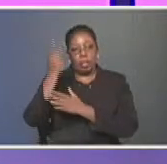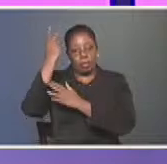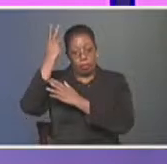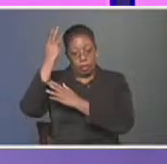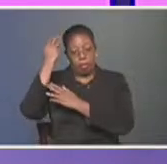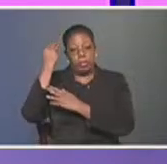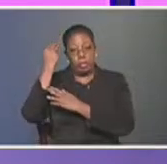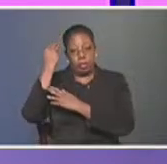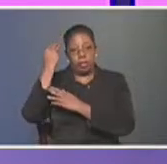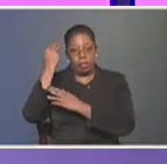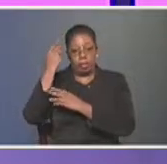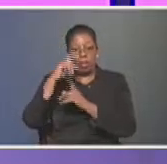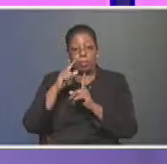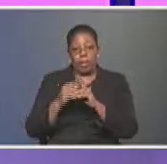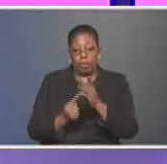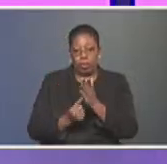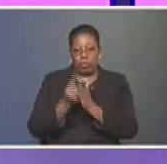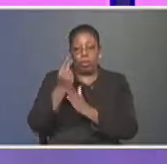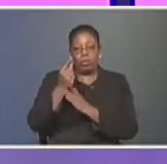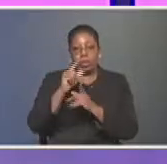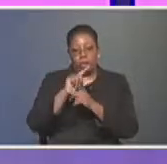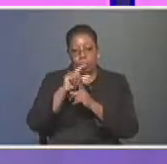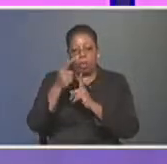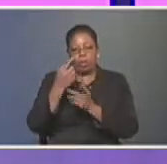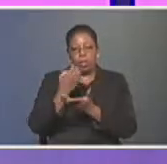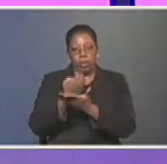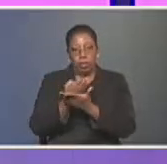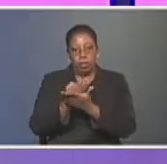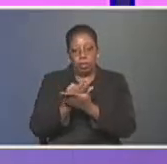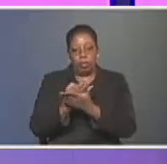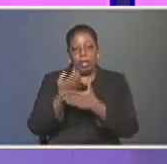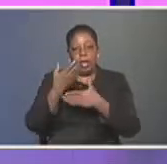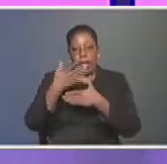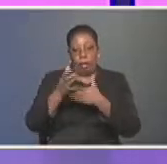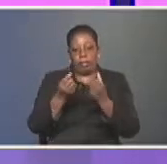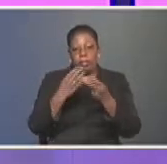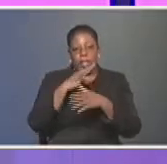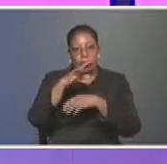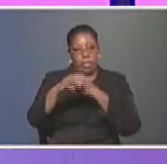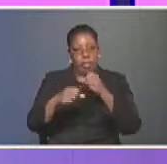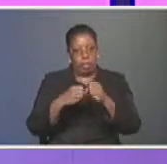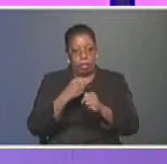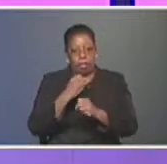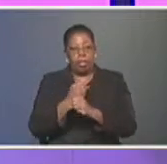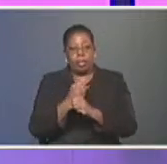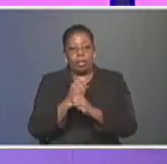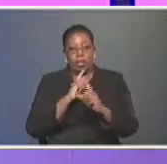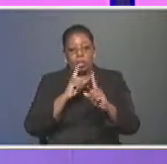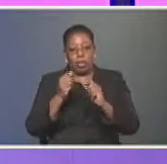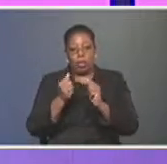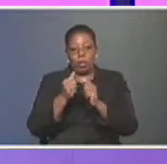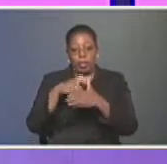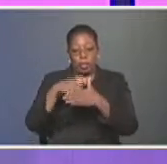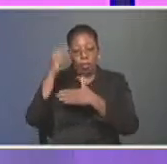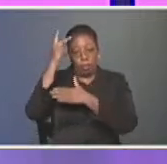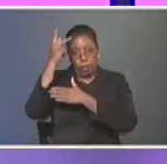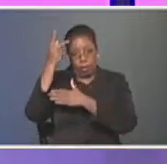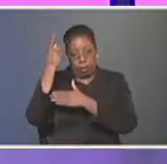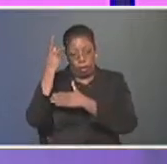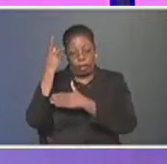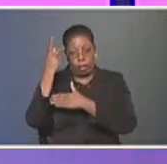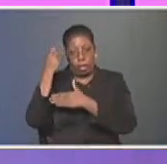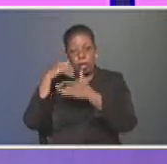Minister forecasting growth in the local economy after some lean years. He was addressing Parliament this week when he previewed the